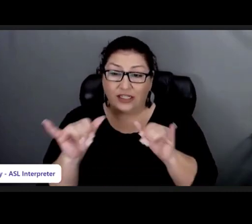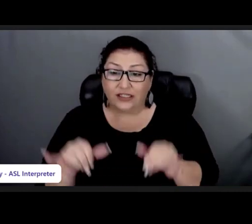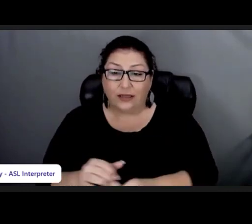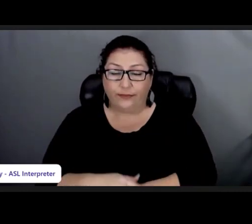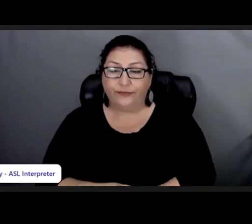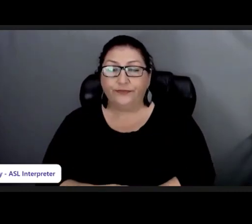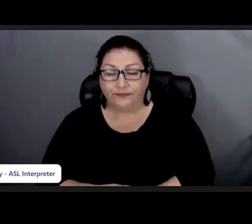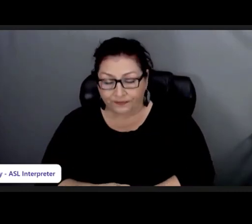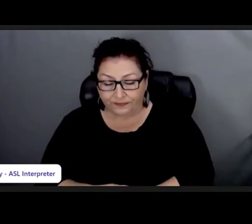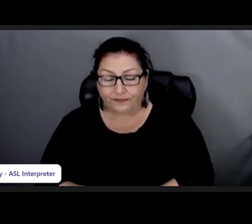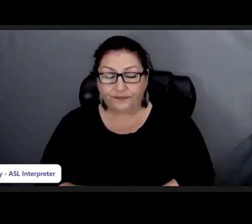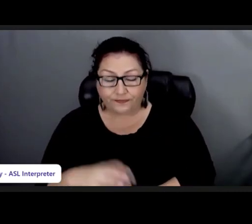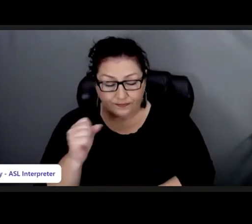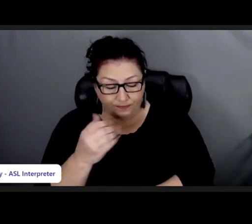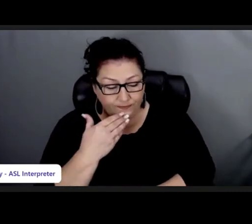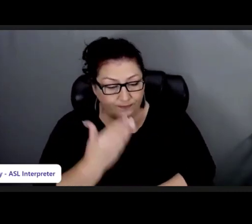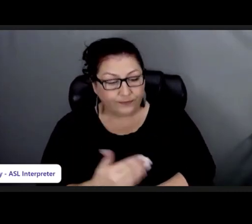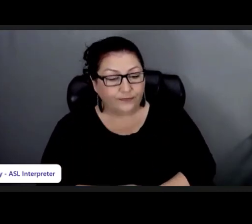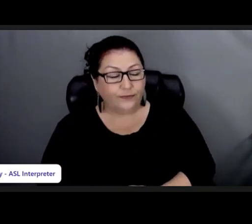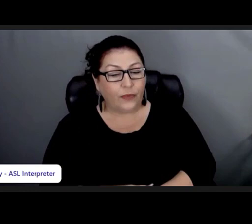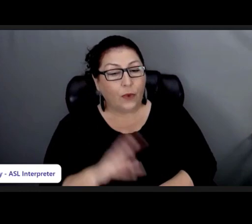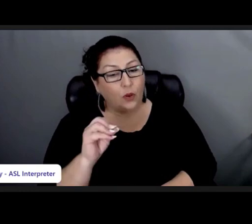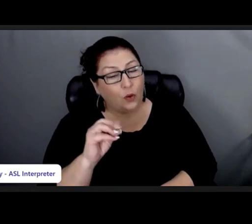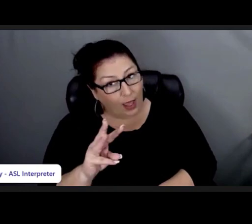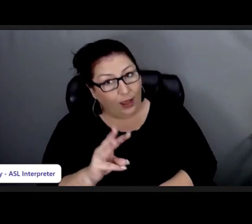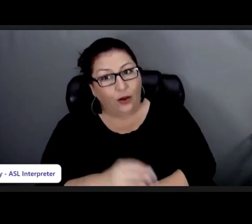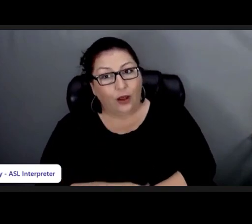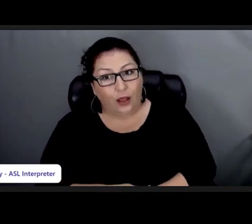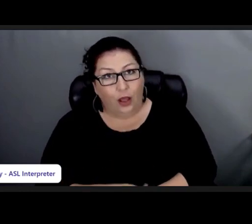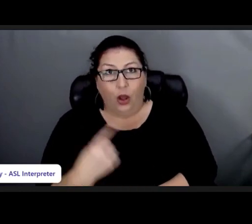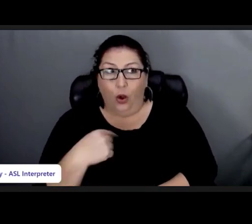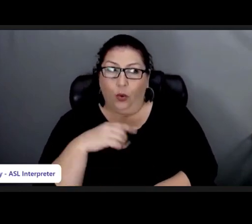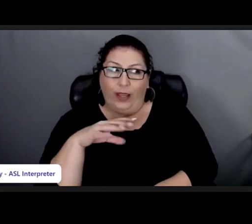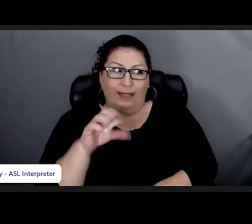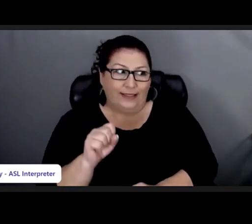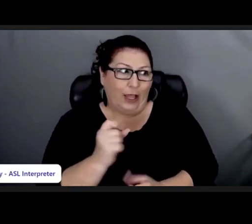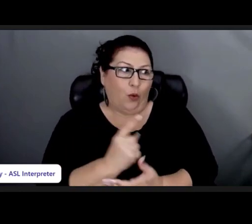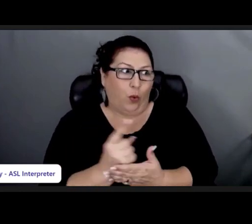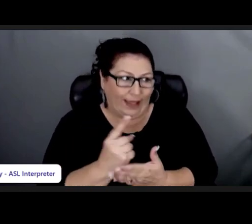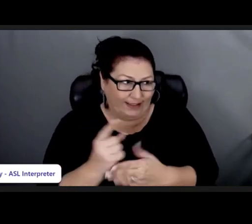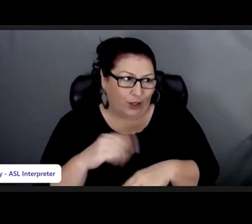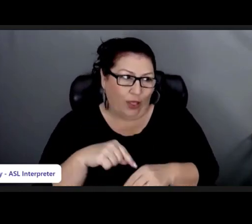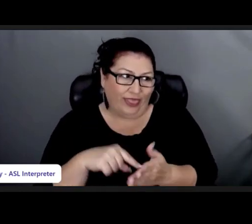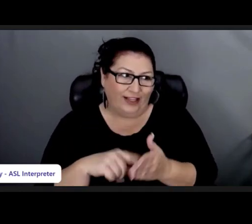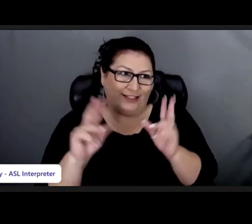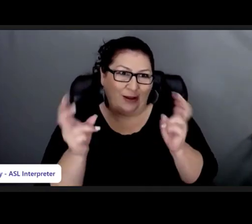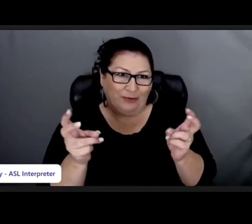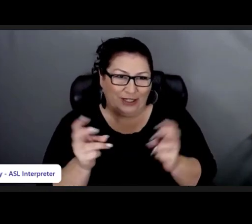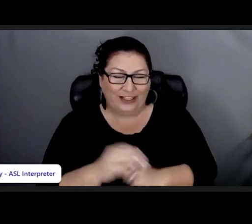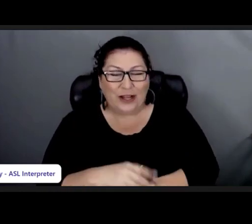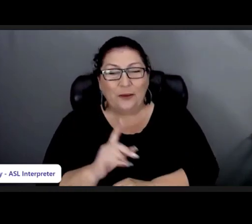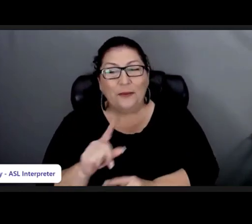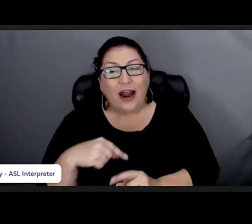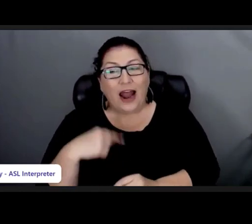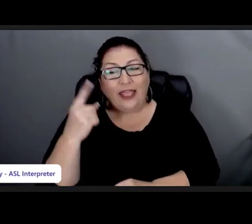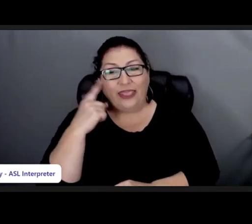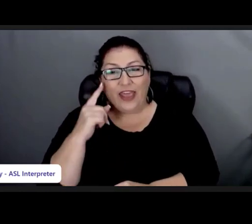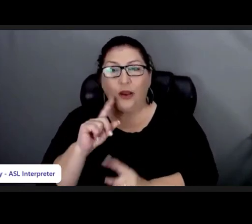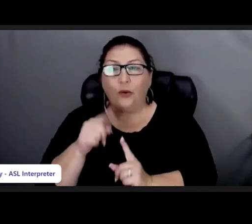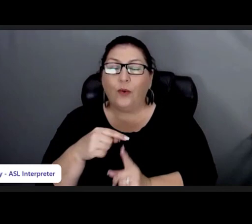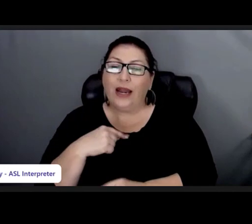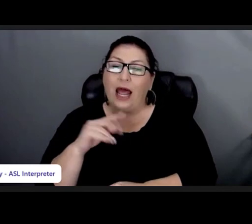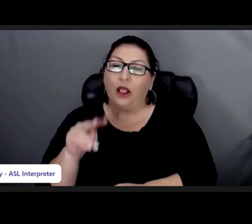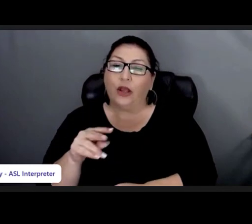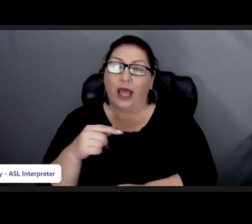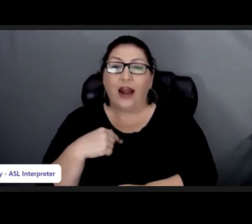Yeah, thank you. Wow, we could take weeks on this subject. I think when I look at it, and I've